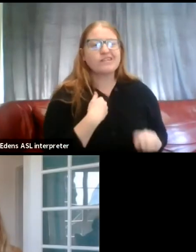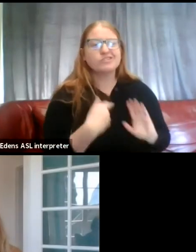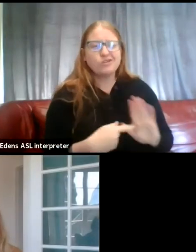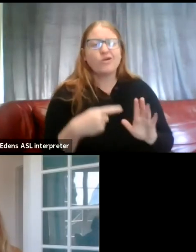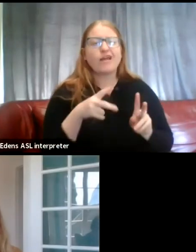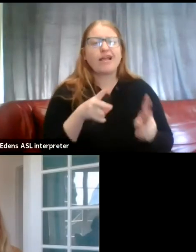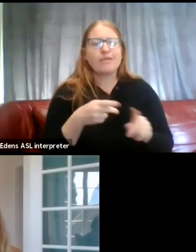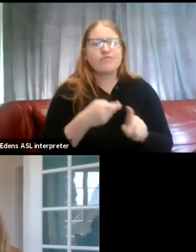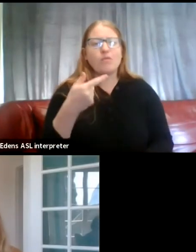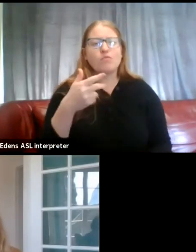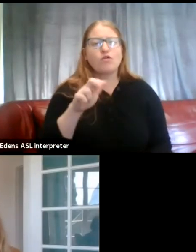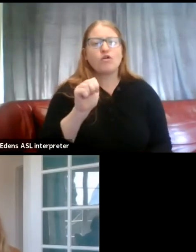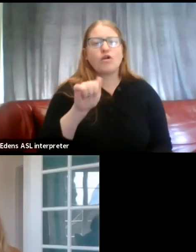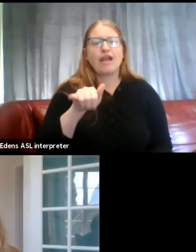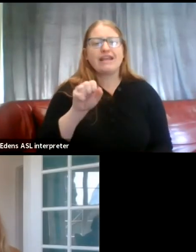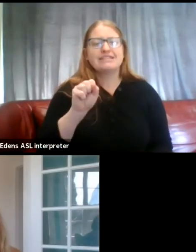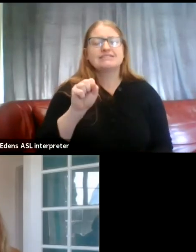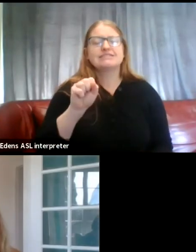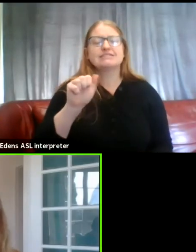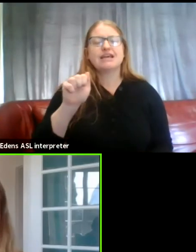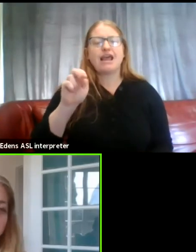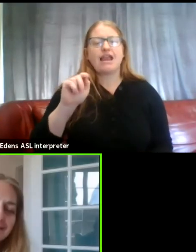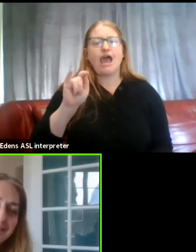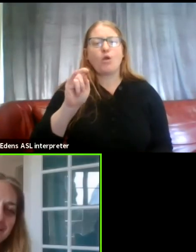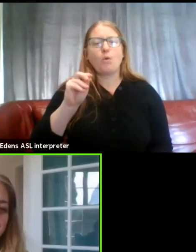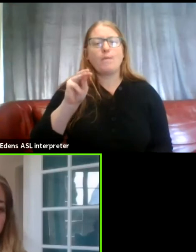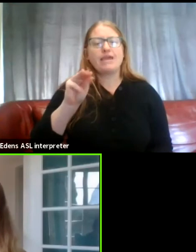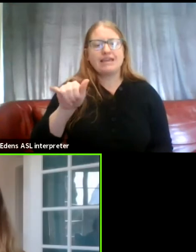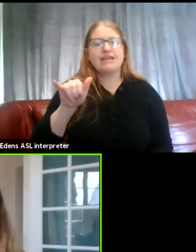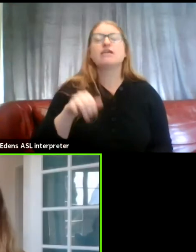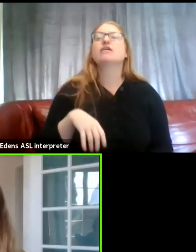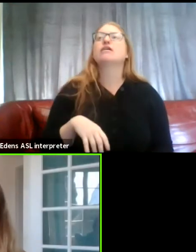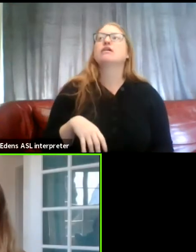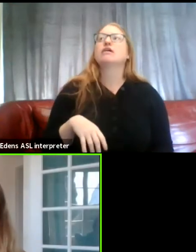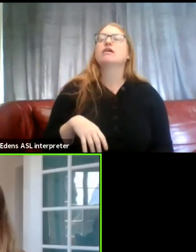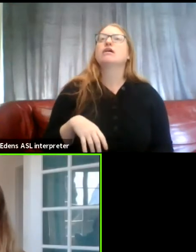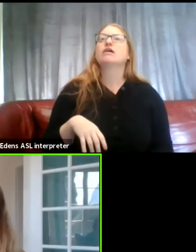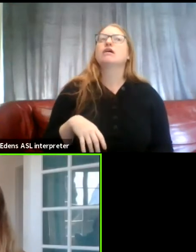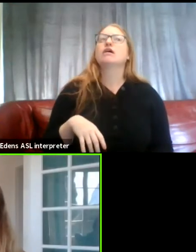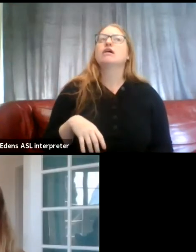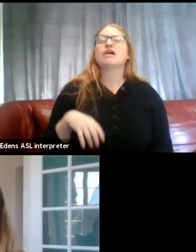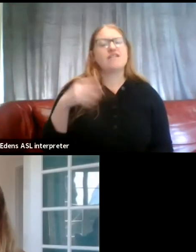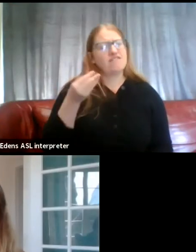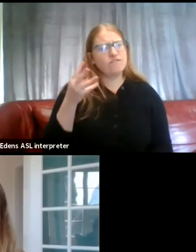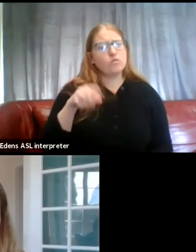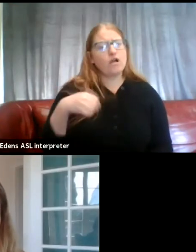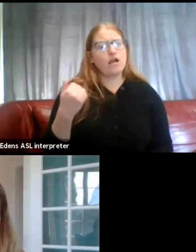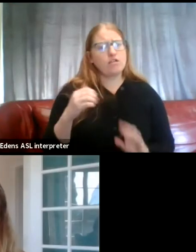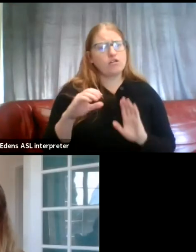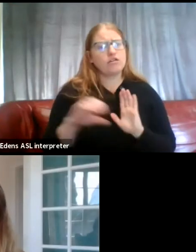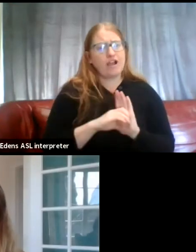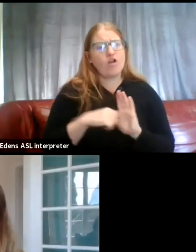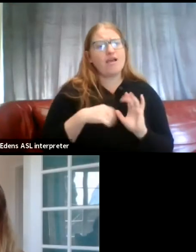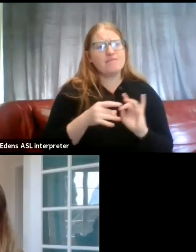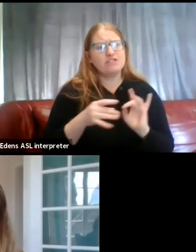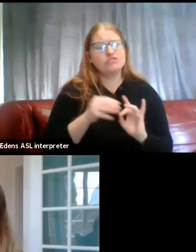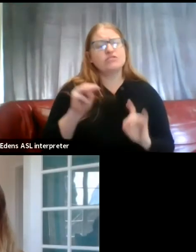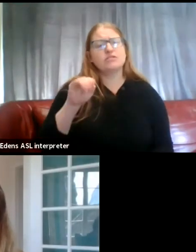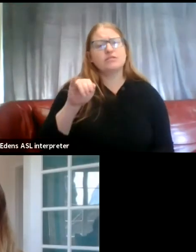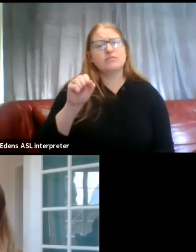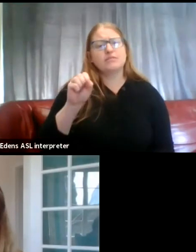Anatomy, that was a great little shot. I'm Jewish. And there's a couple of different characters like this. I mentioned Missy on Big